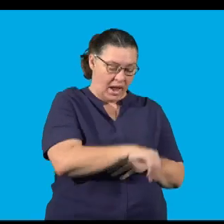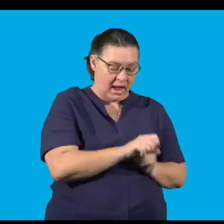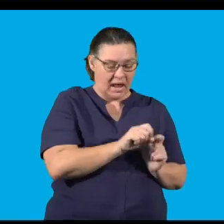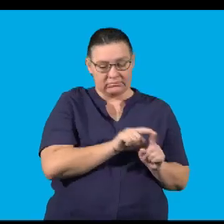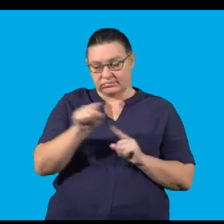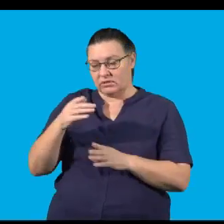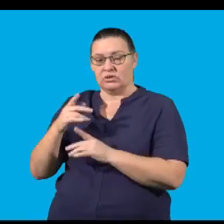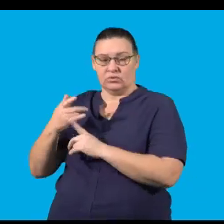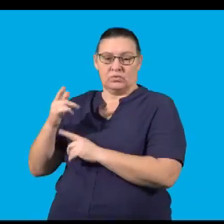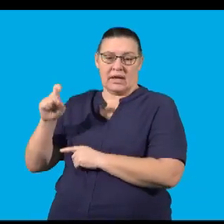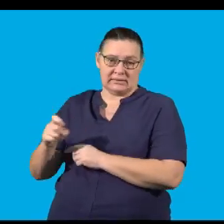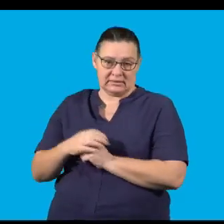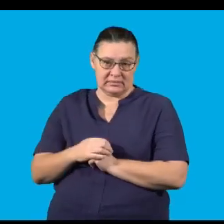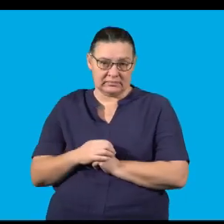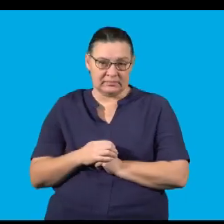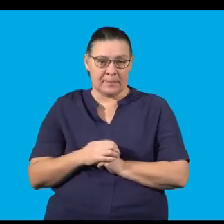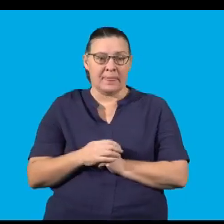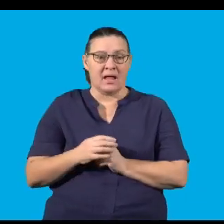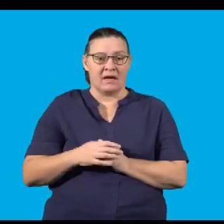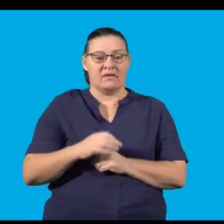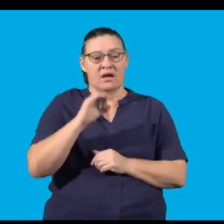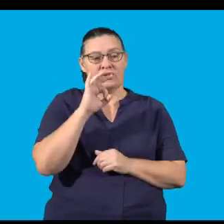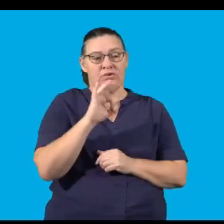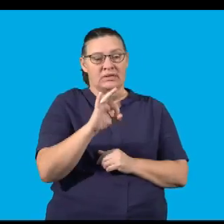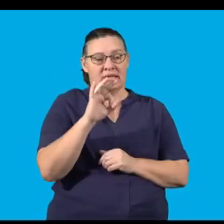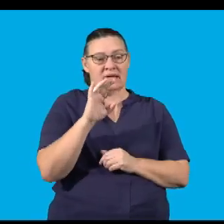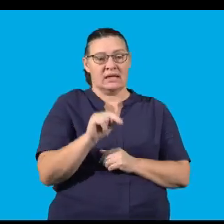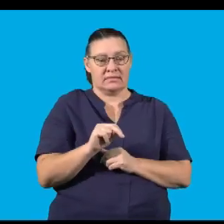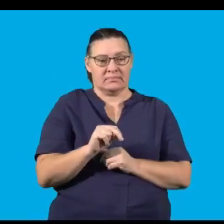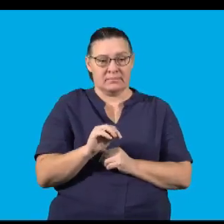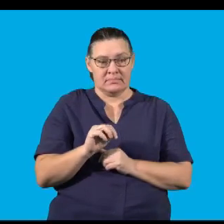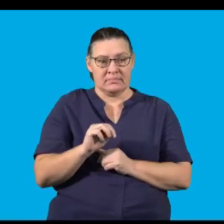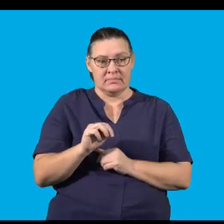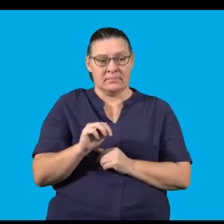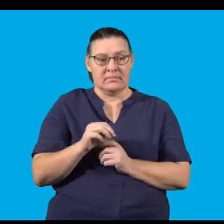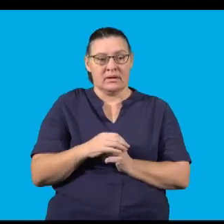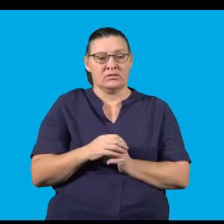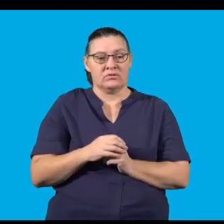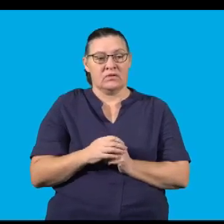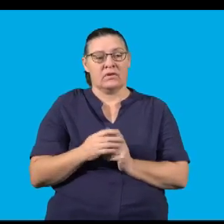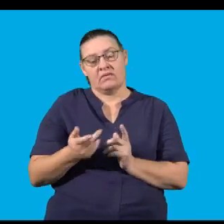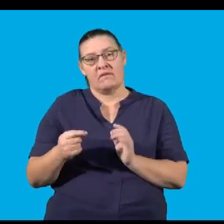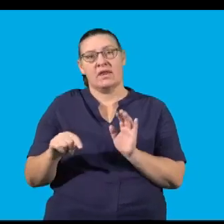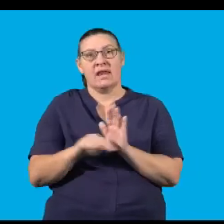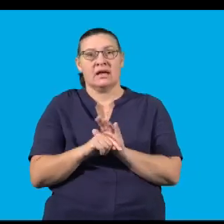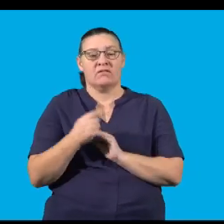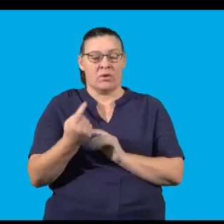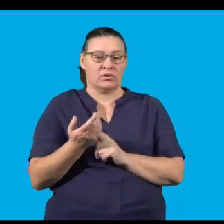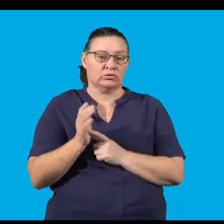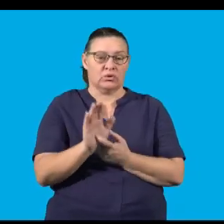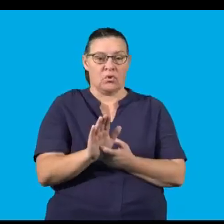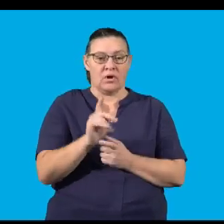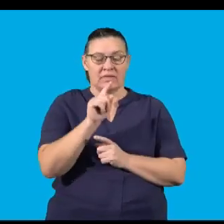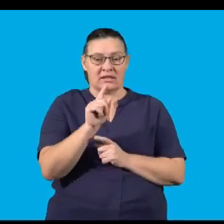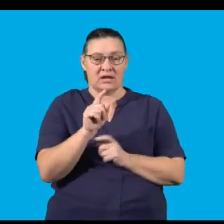towards x. What we're going to do is substitute the x value of 3 in, and if we get out the y value of negative 1, then